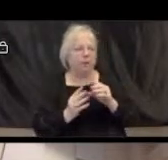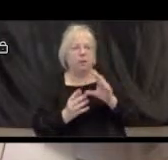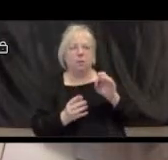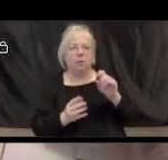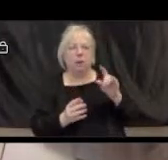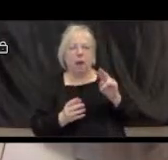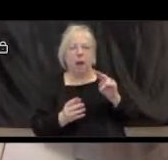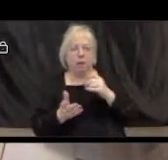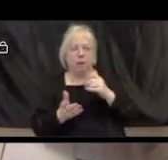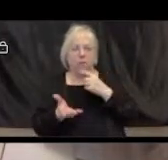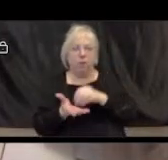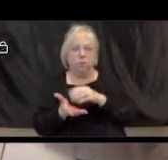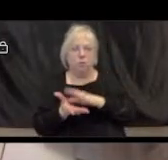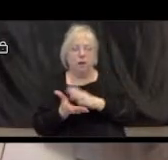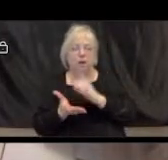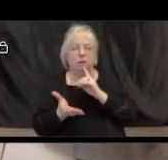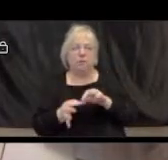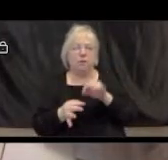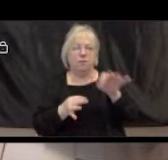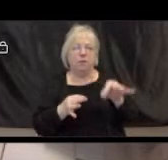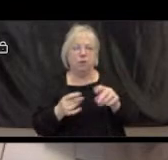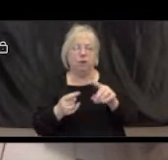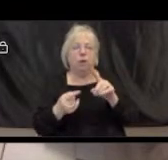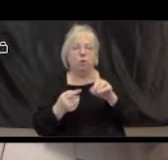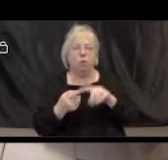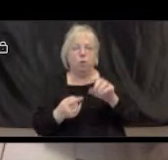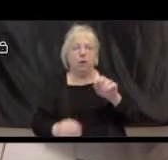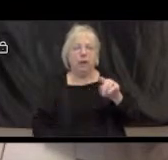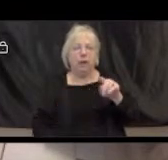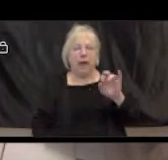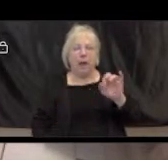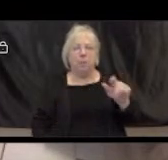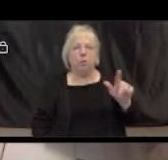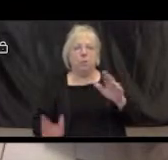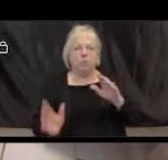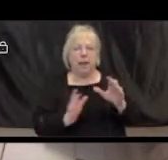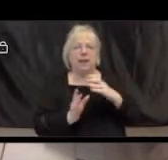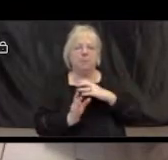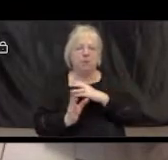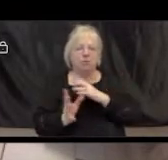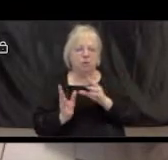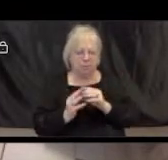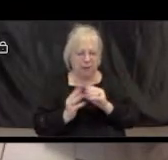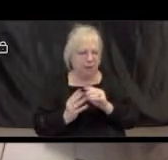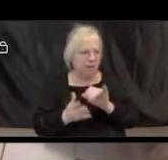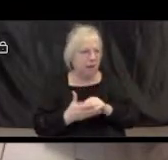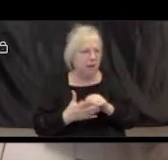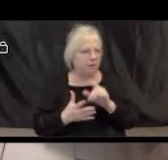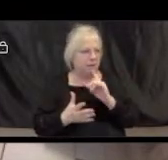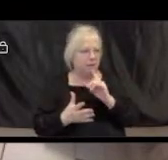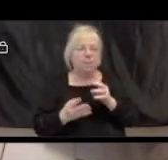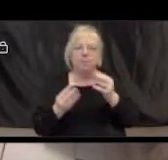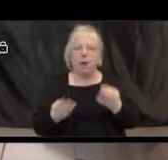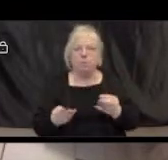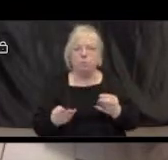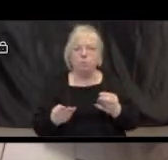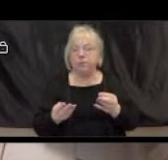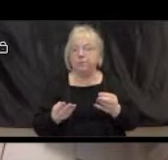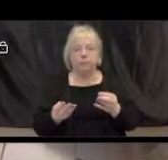the deferral for the April Planning Commission meeting. So that would be the motion at